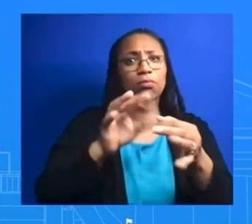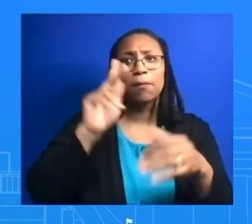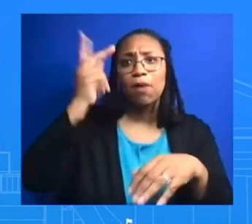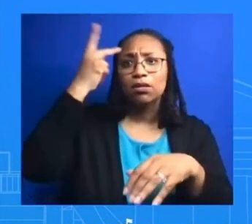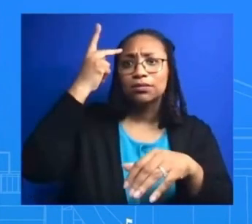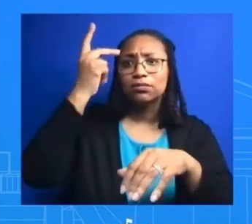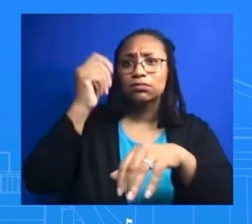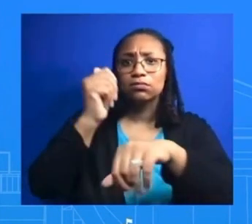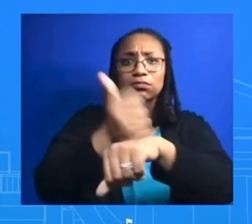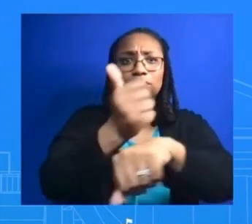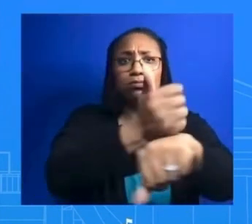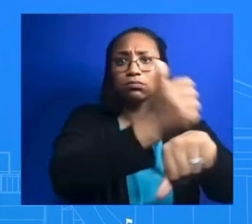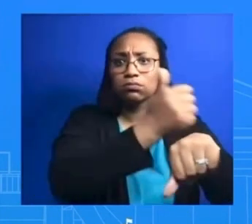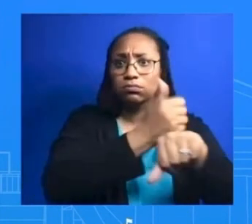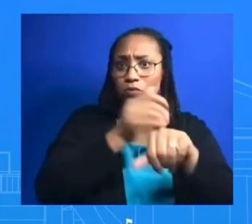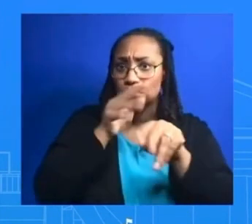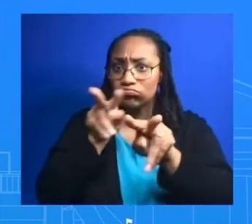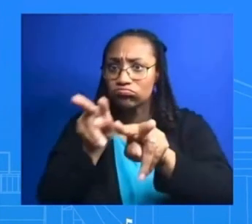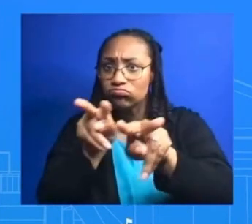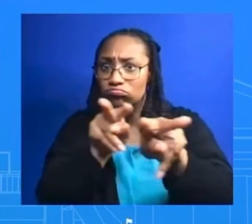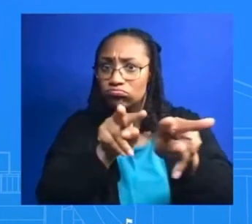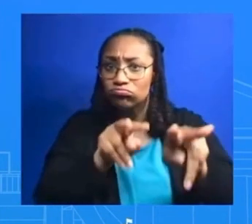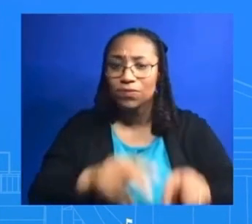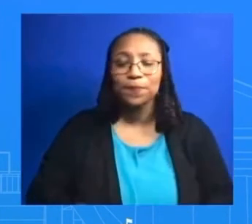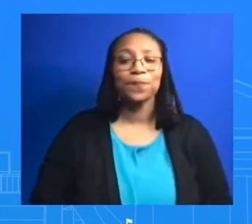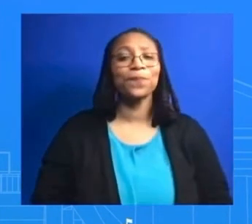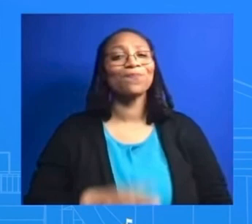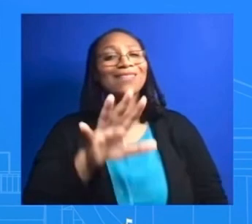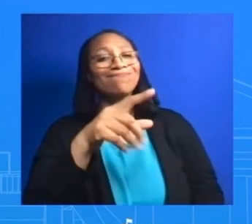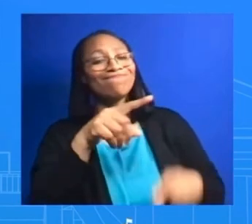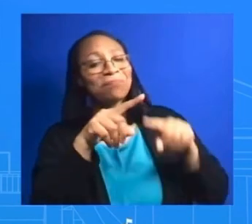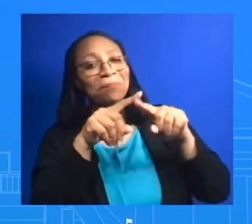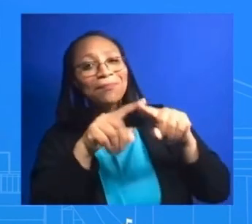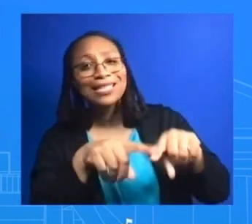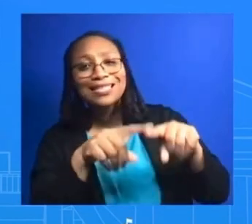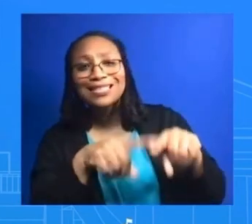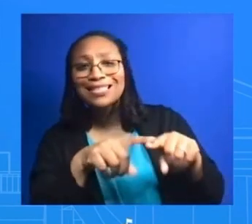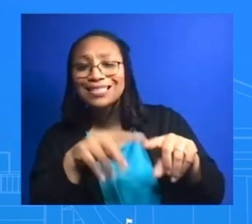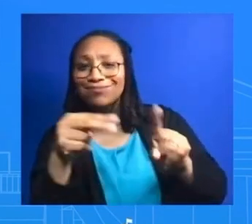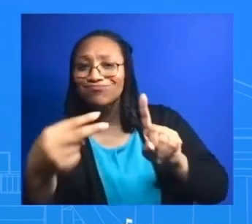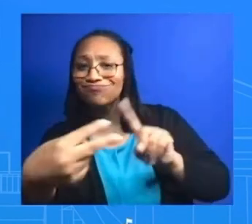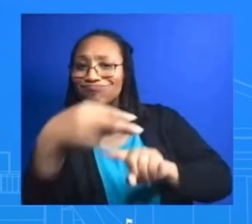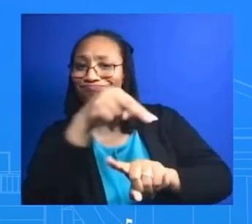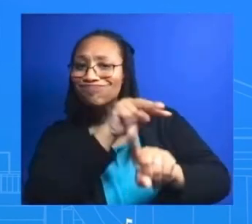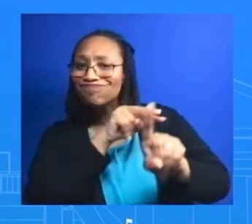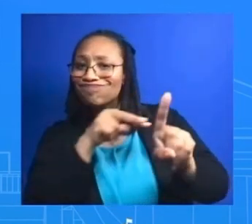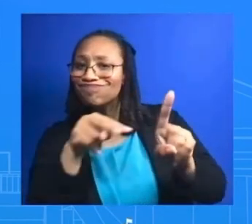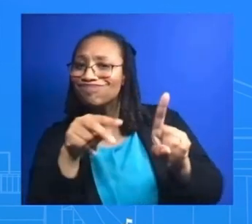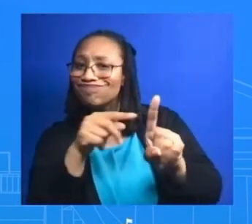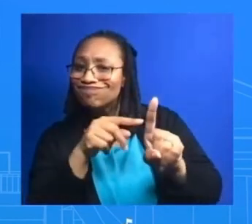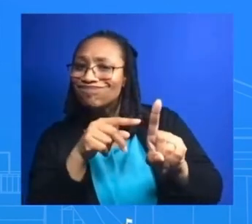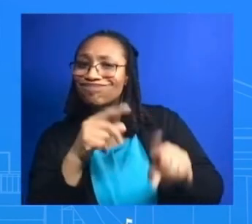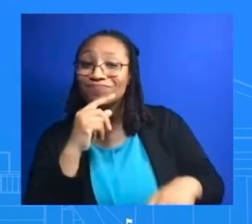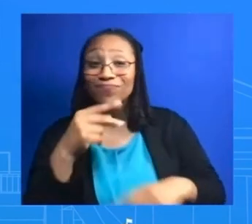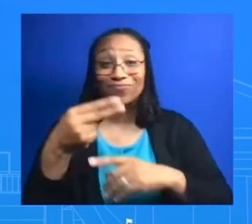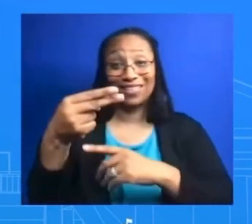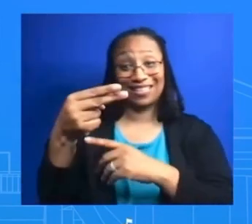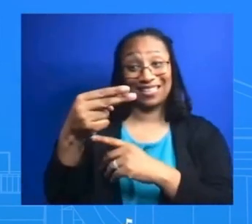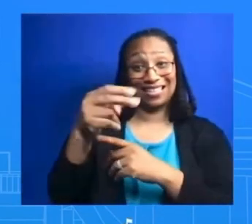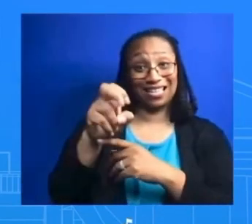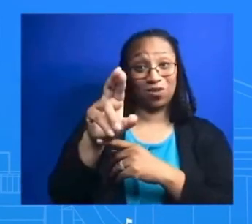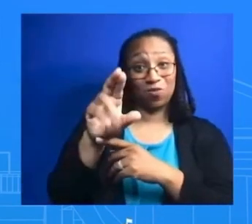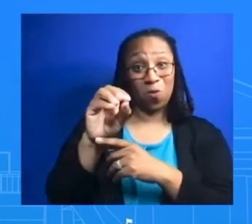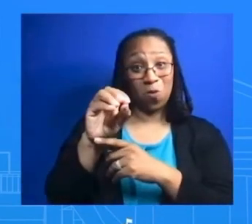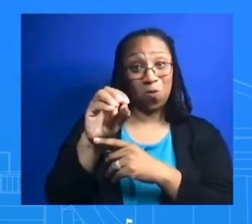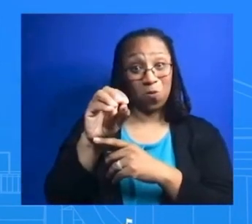right? When the HEROES Act says that the secretary can waive or modify a provision, it seems to me that that is very